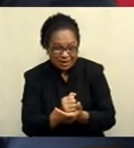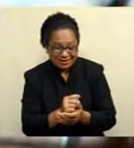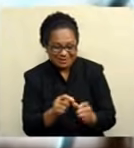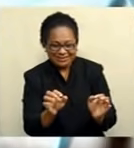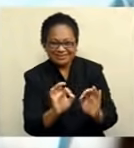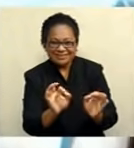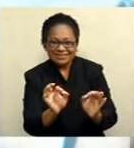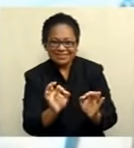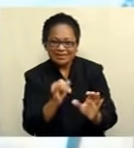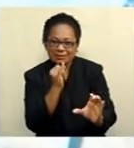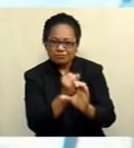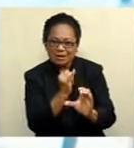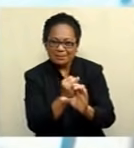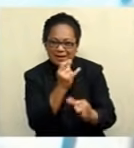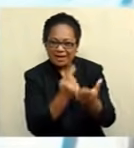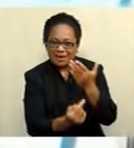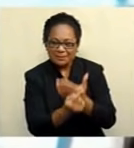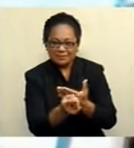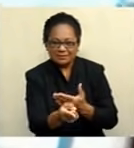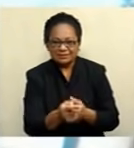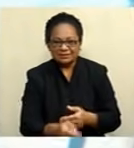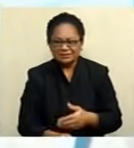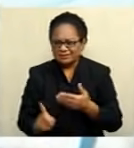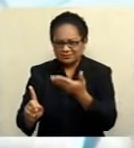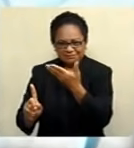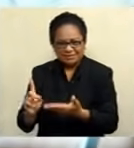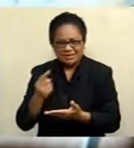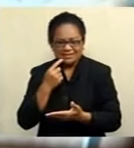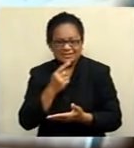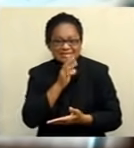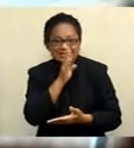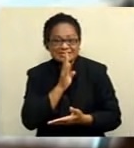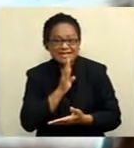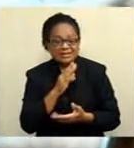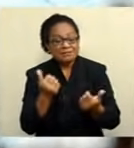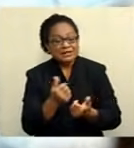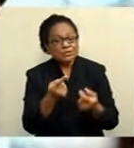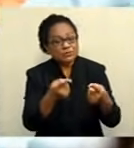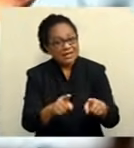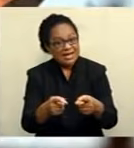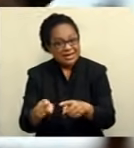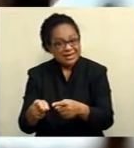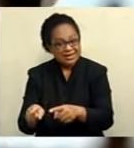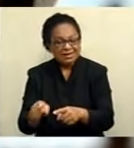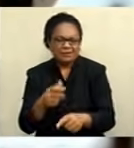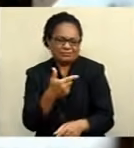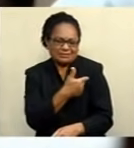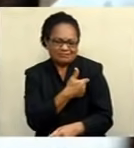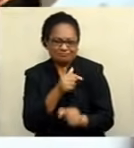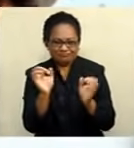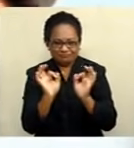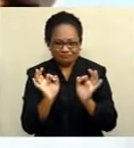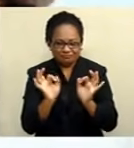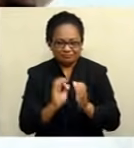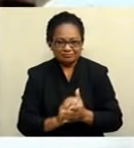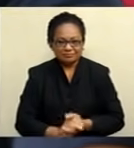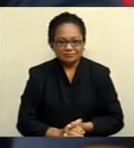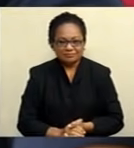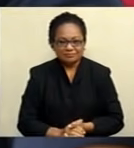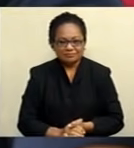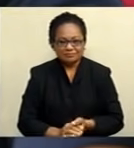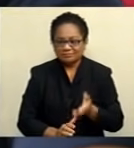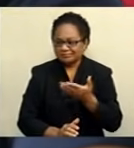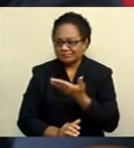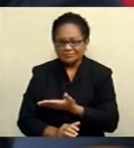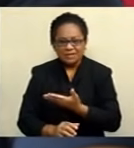element. Marshall says it is unfortunate the majority of those who succumbed to the virus had not been vaccinated. So we go on to